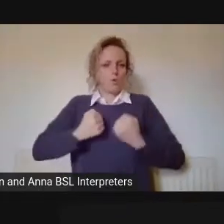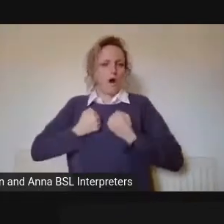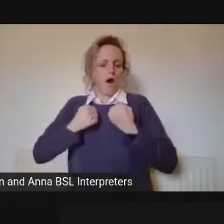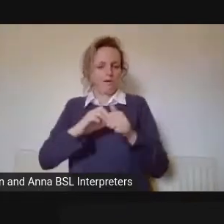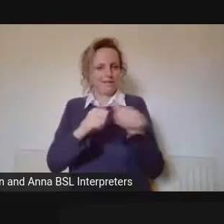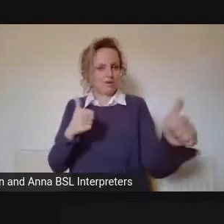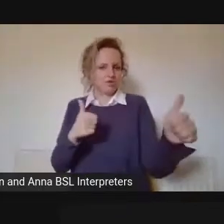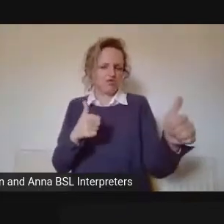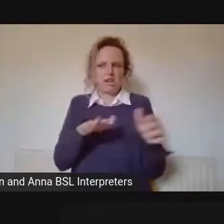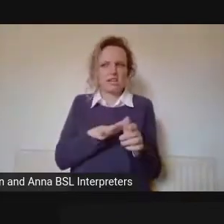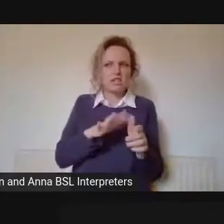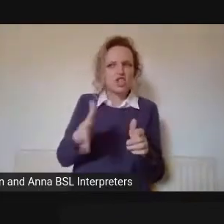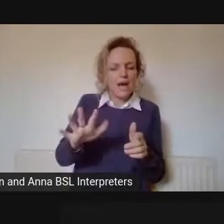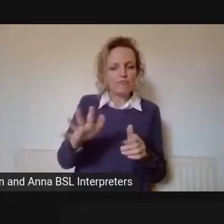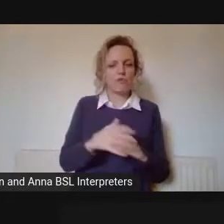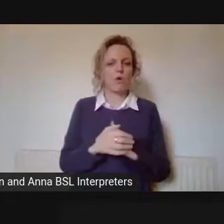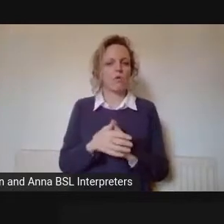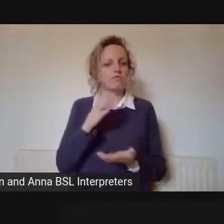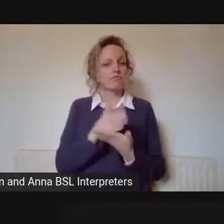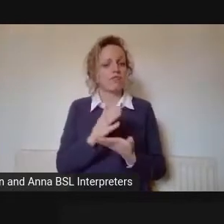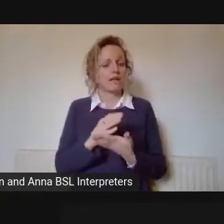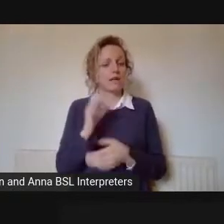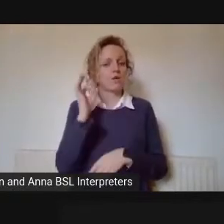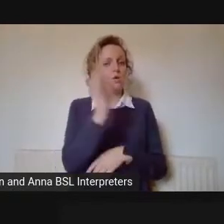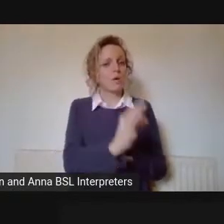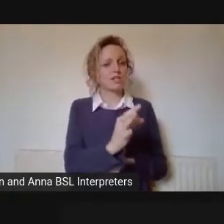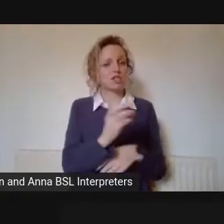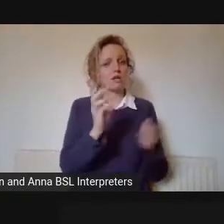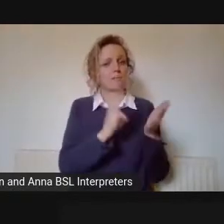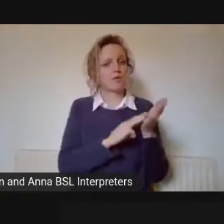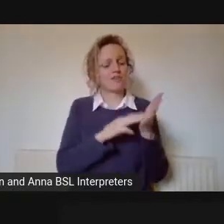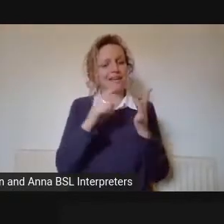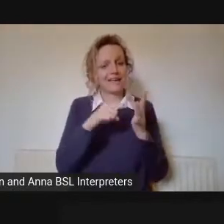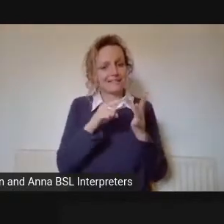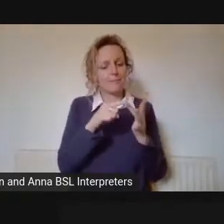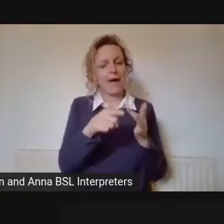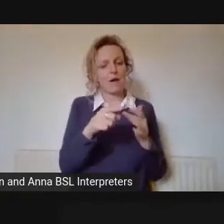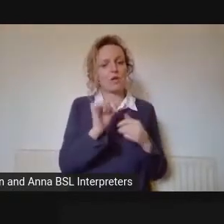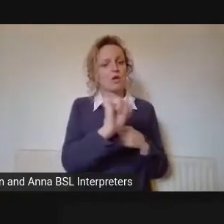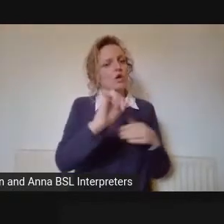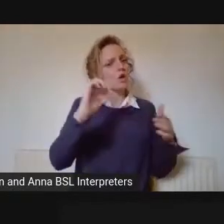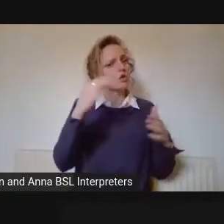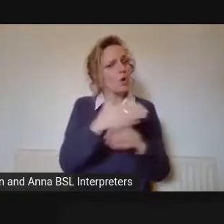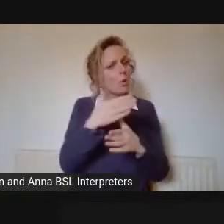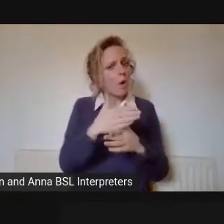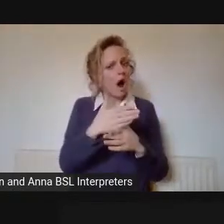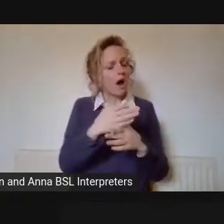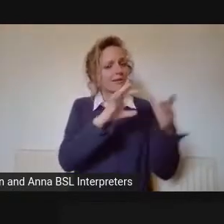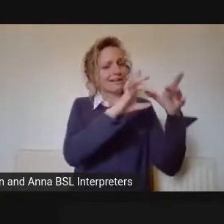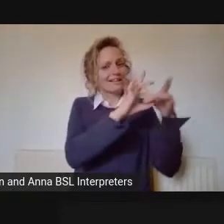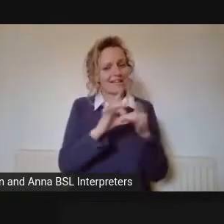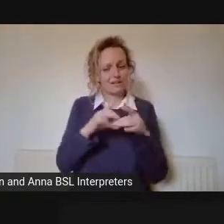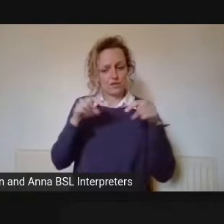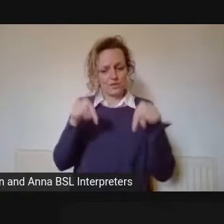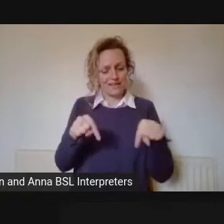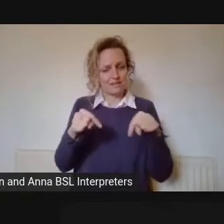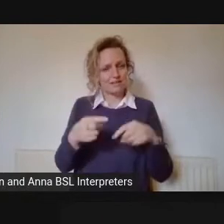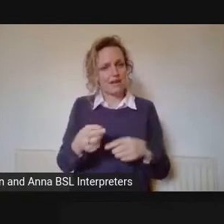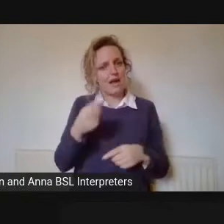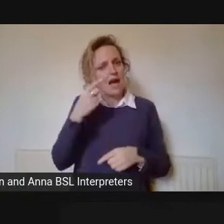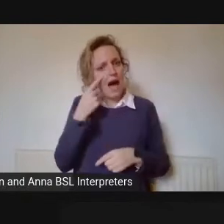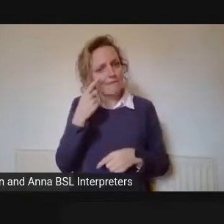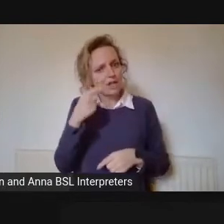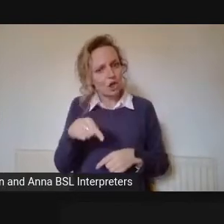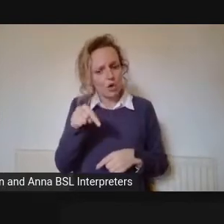Isabel, what was in the interviews, did your work touch upon this, in a sense, about looking at the assets that a kind of